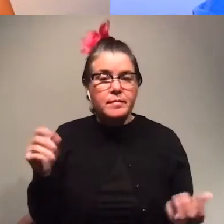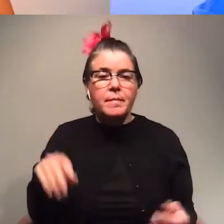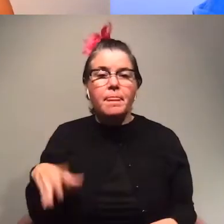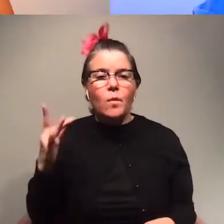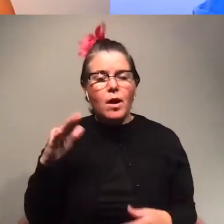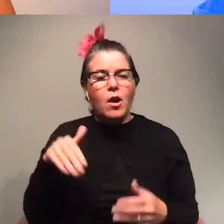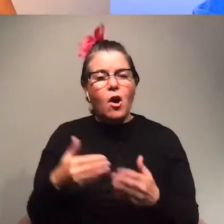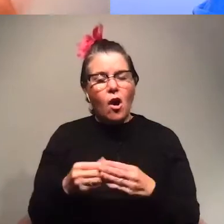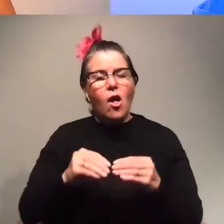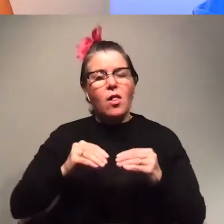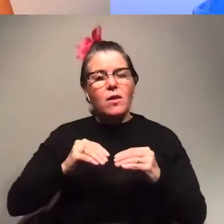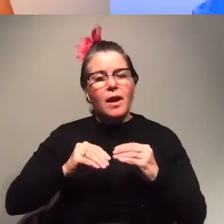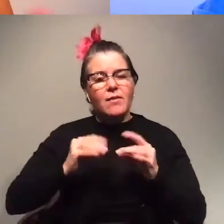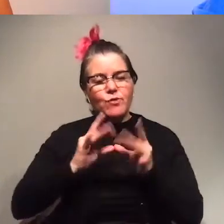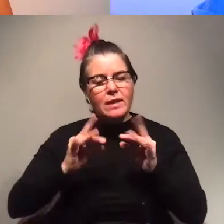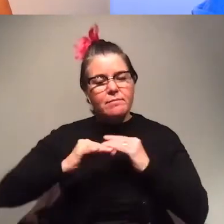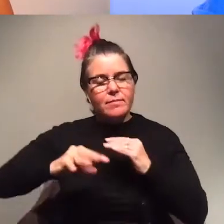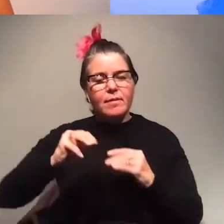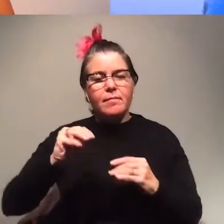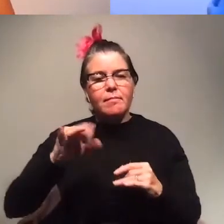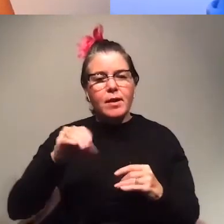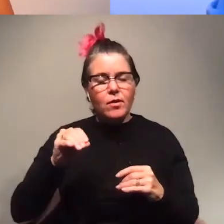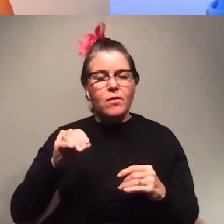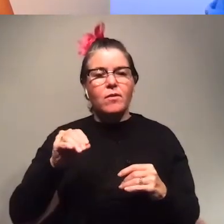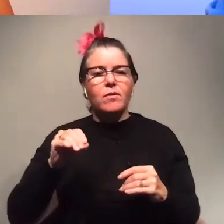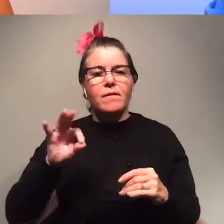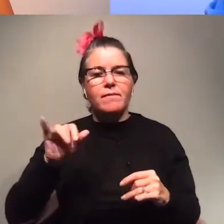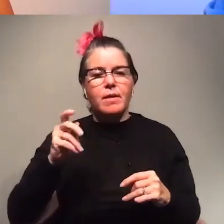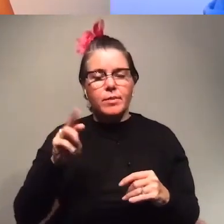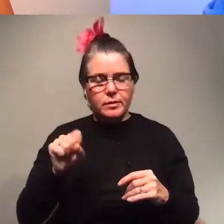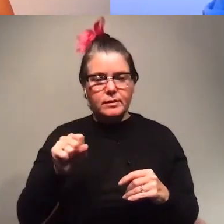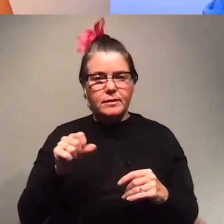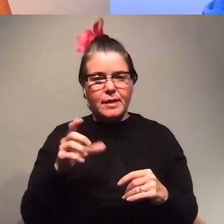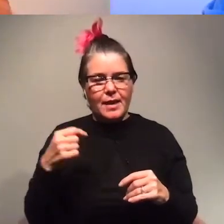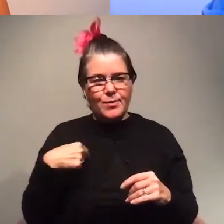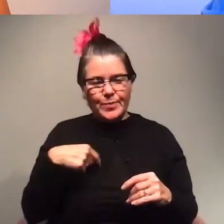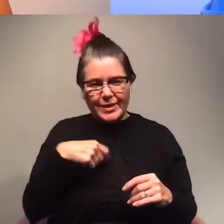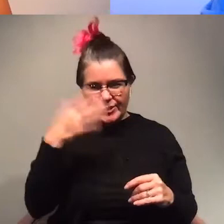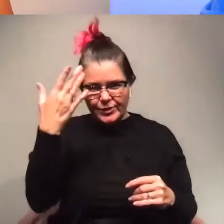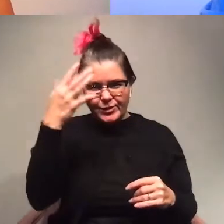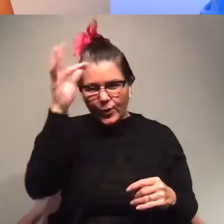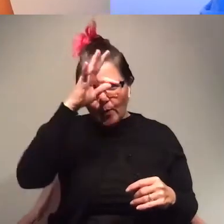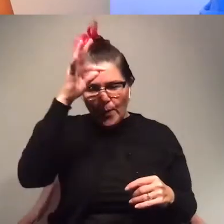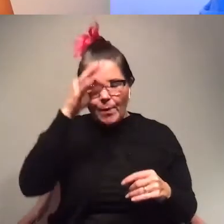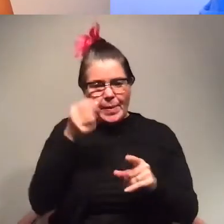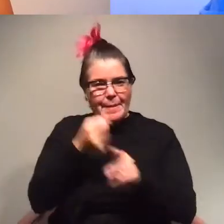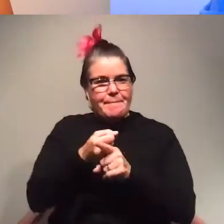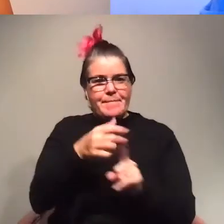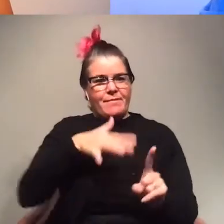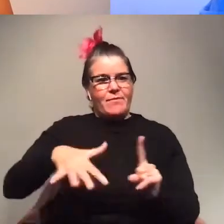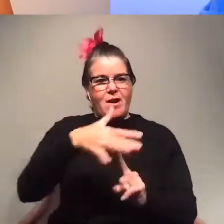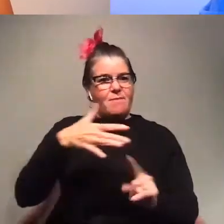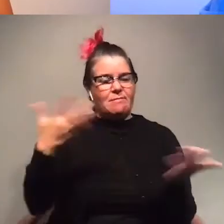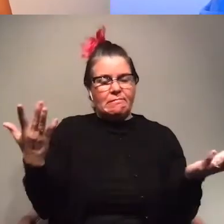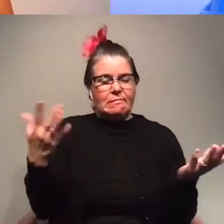release microfibers, and they all release different amounts of microfibers that we don't know the impact of on our environment. But I